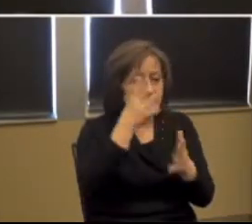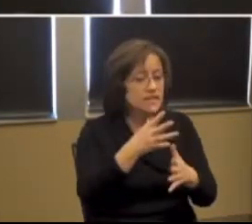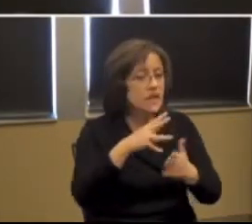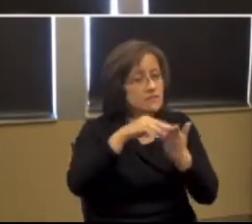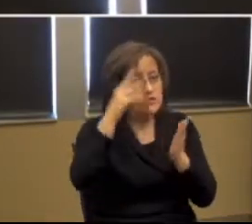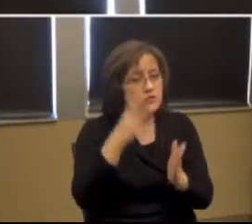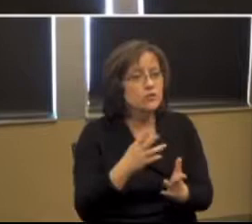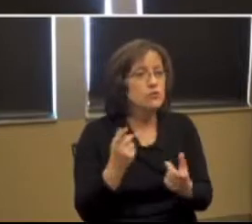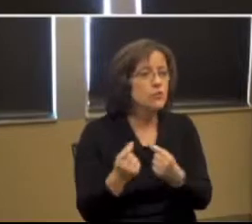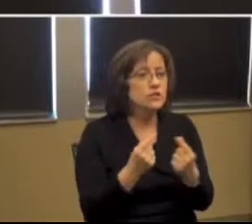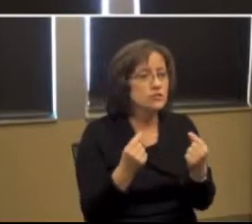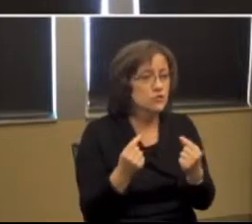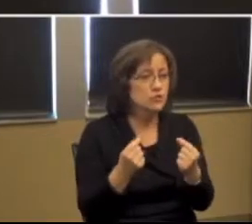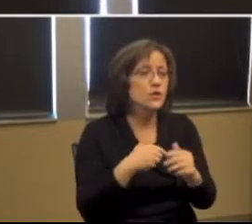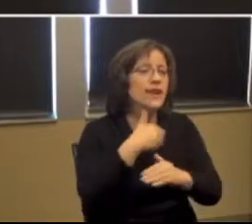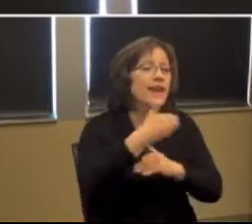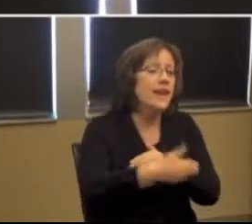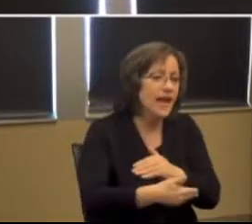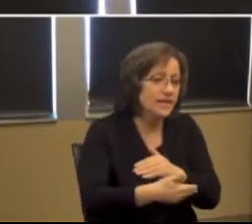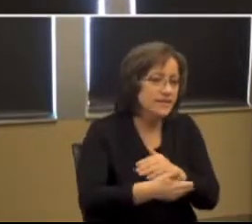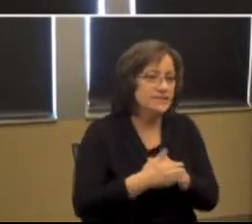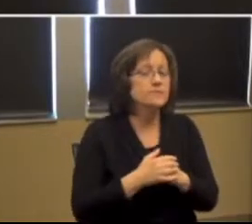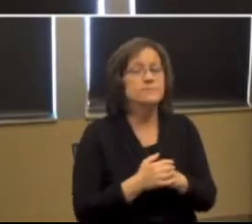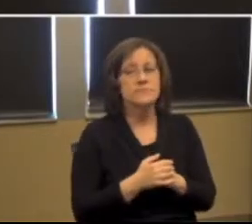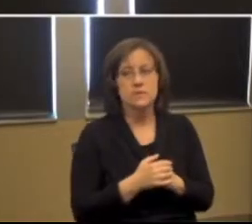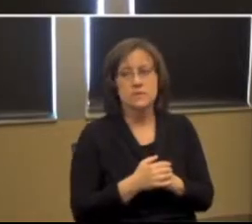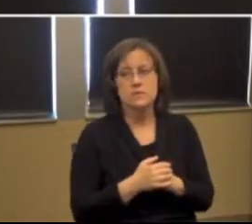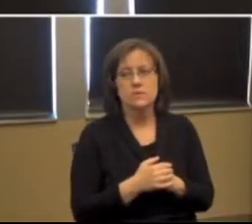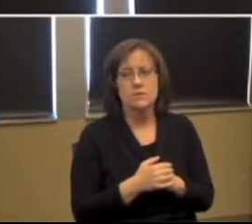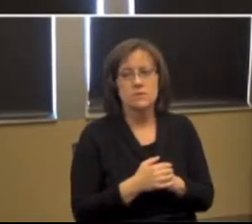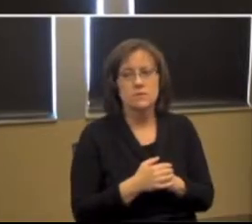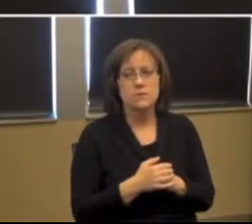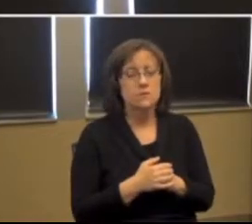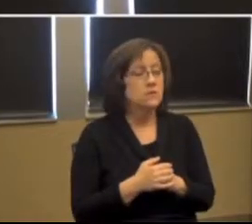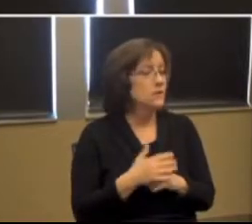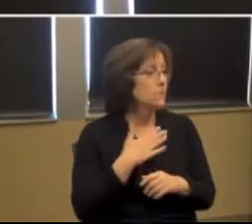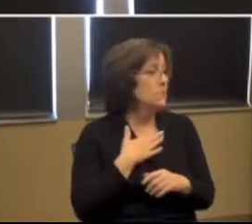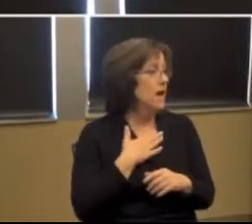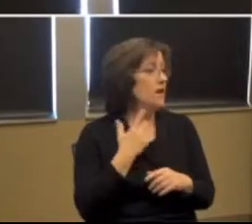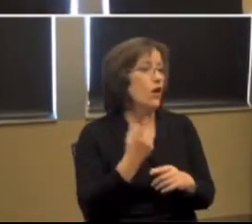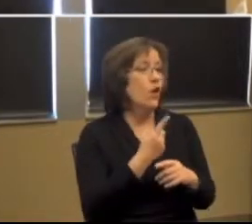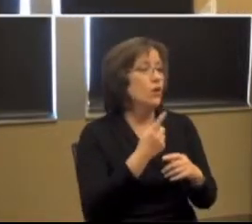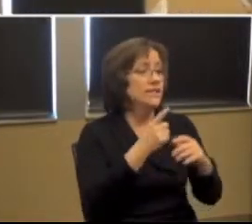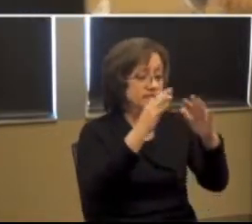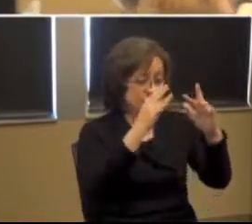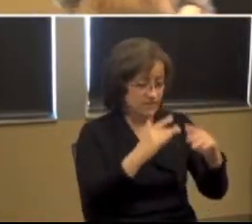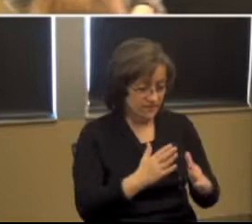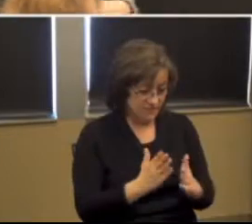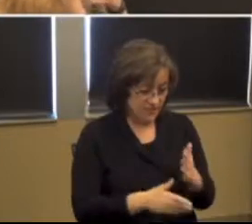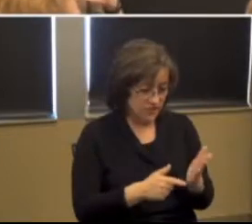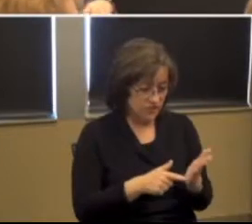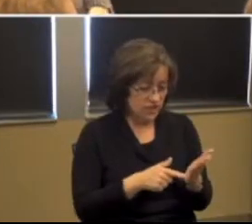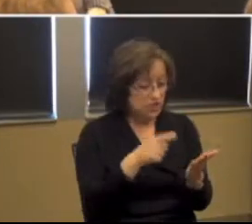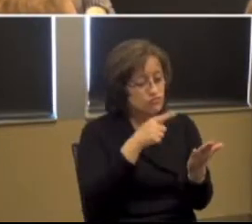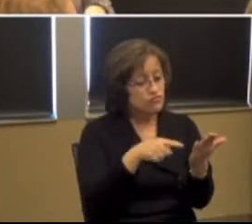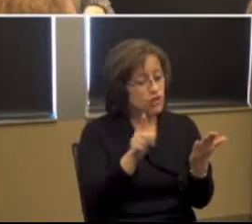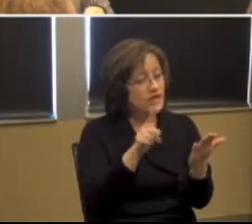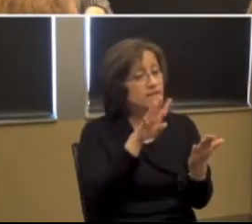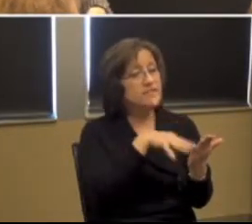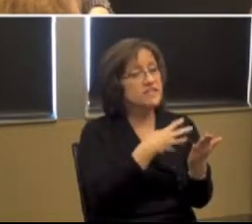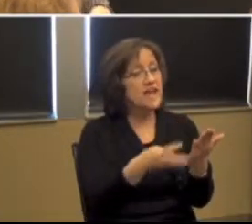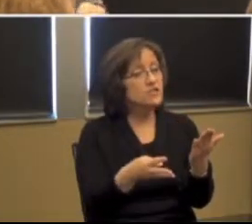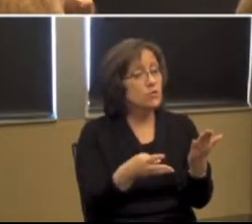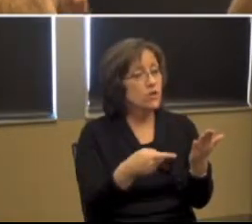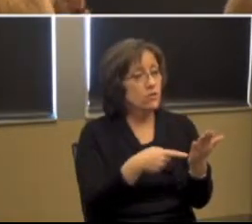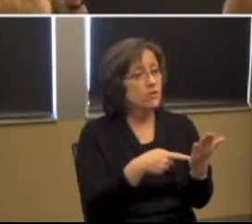what it is that they're supposed to be completing next. And mine was almost always check schedule. Could have been check schedule. So